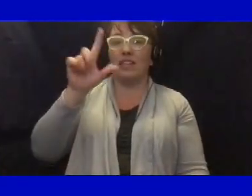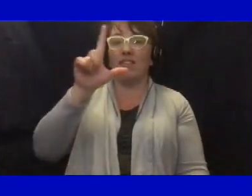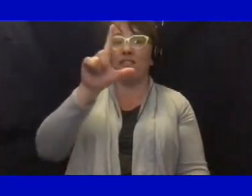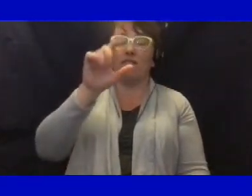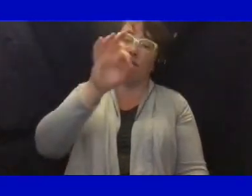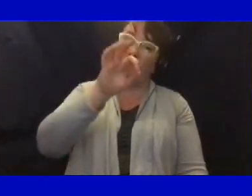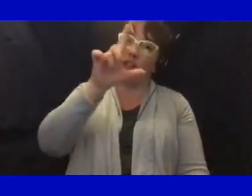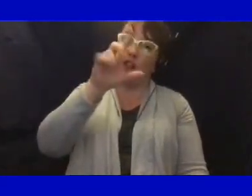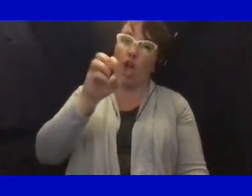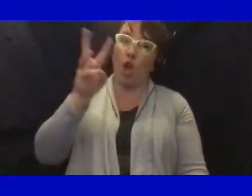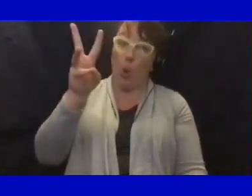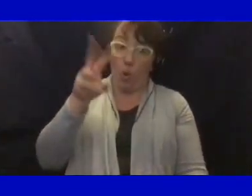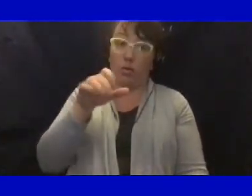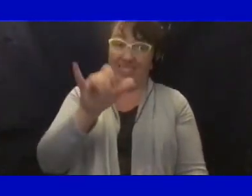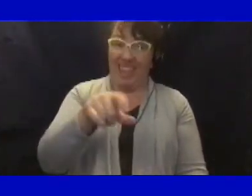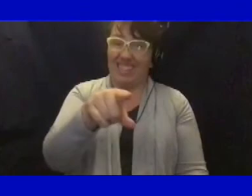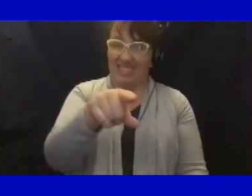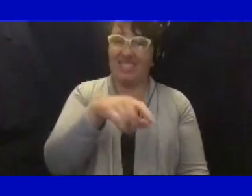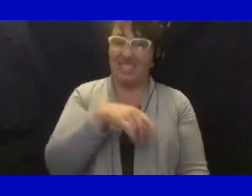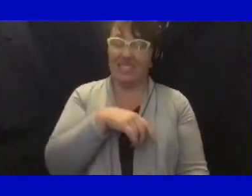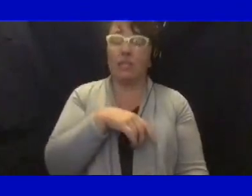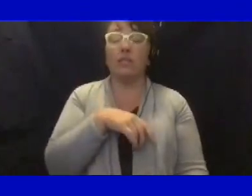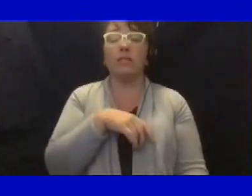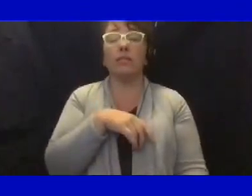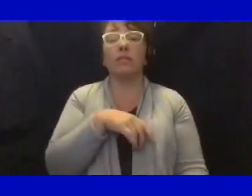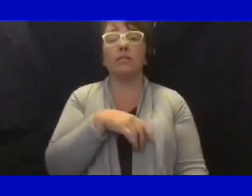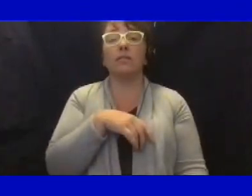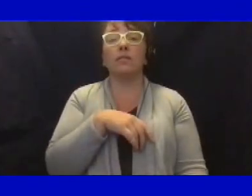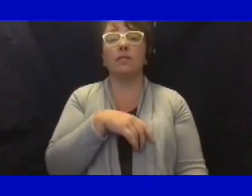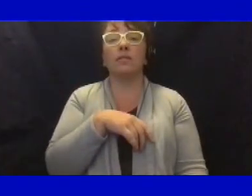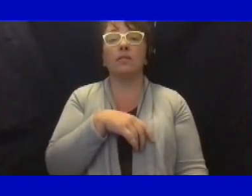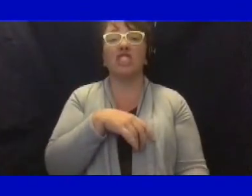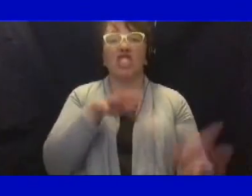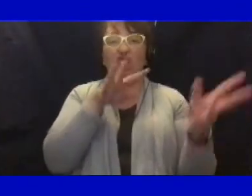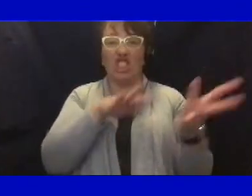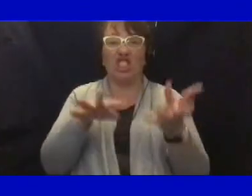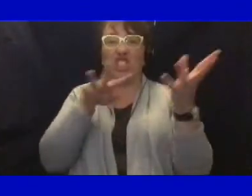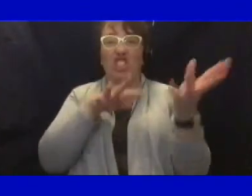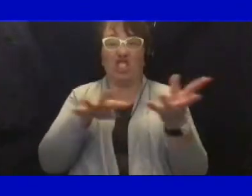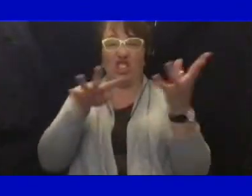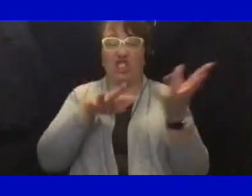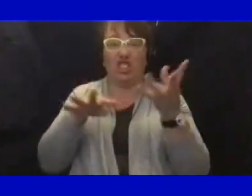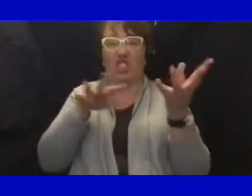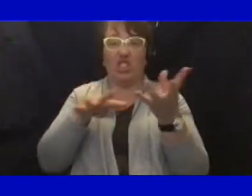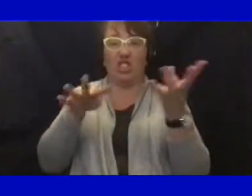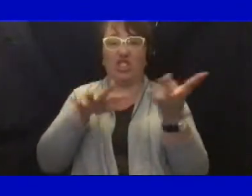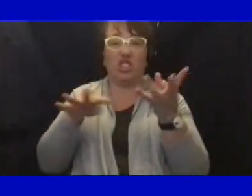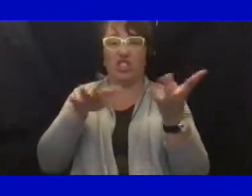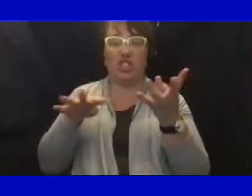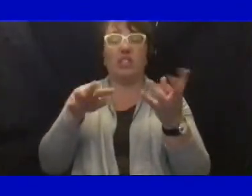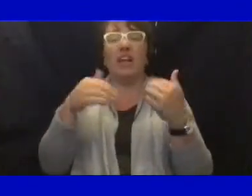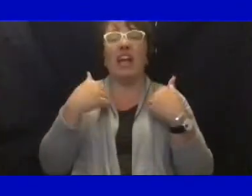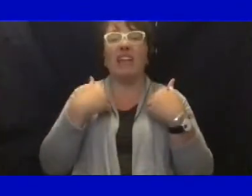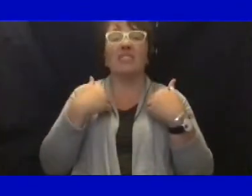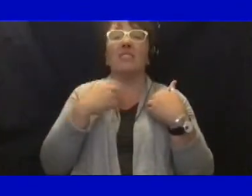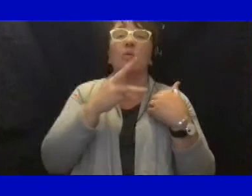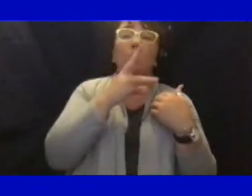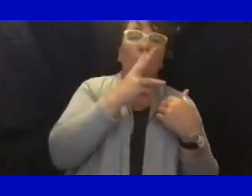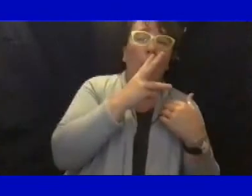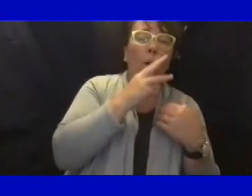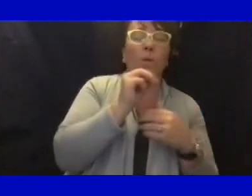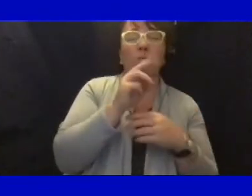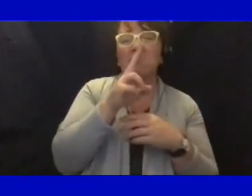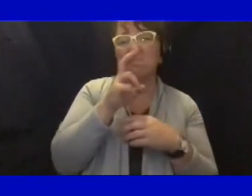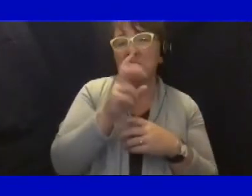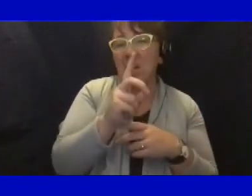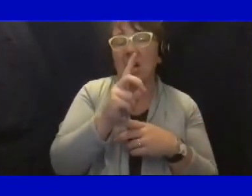area between about 1:30 and 2:30. Shot by Phil Register, one of the residents there. You can see just in an